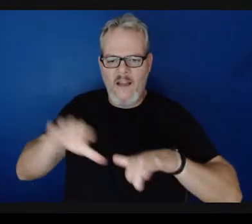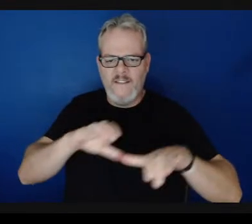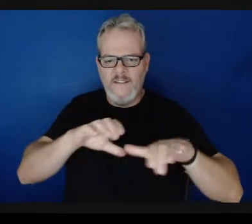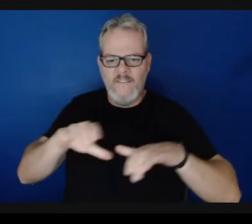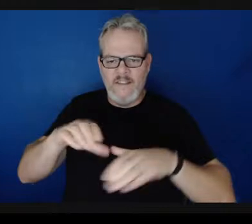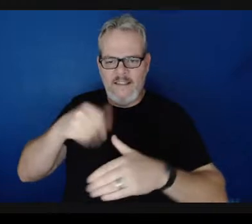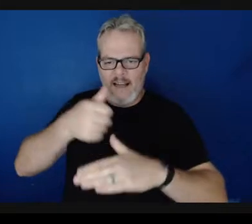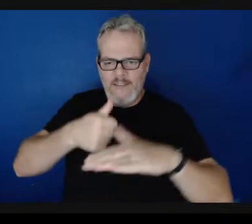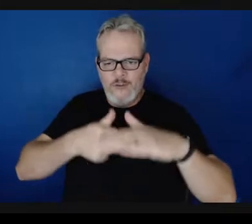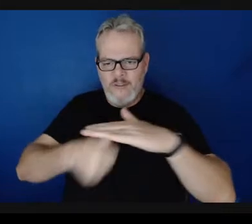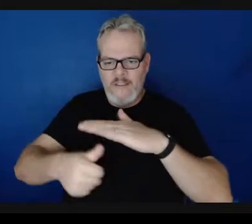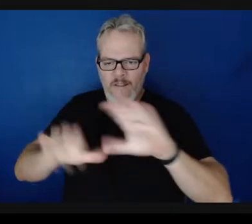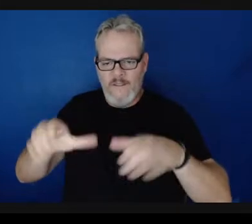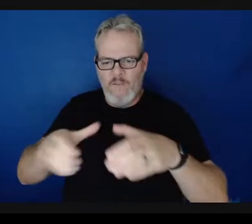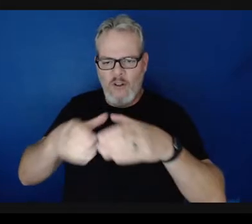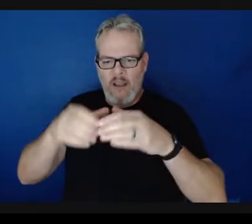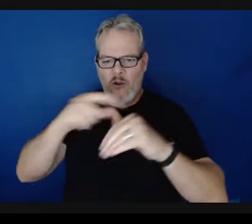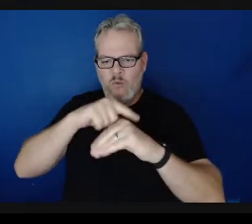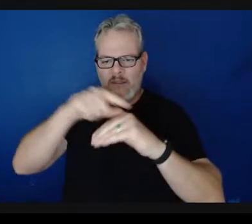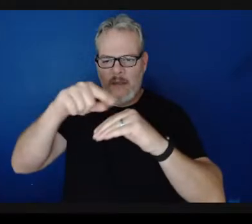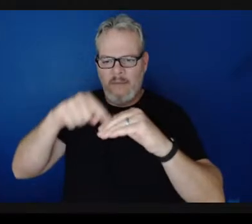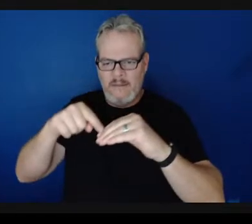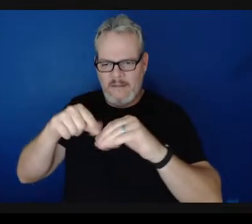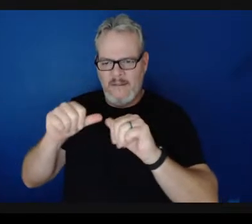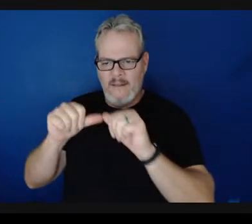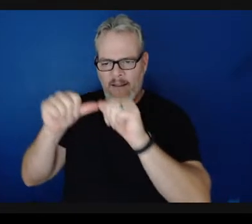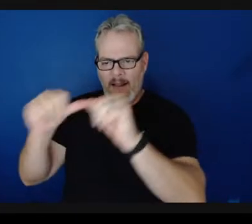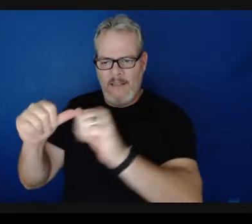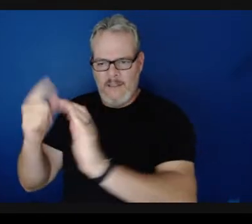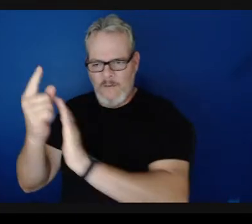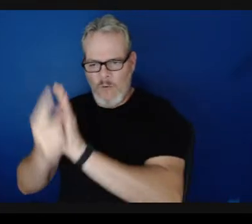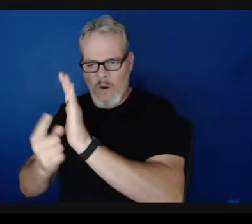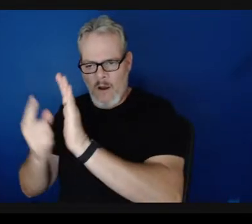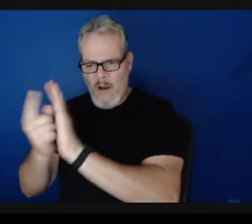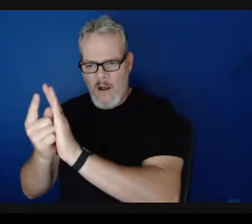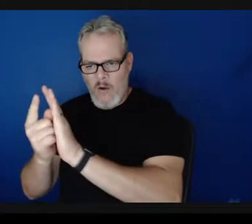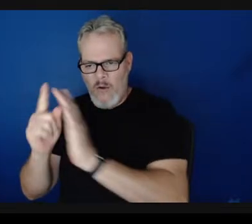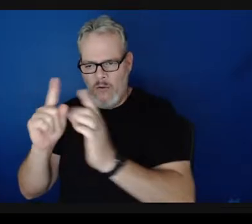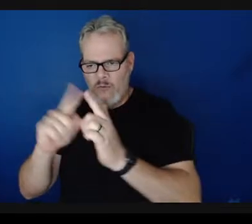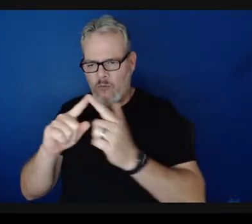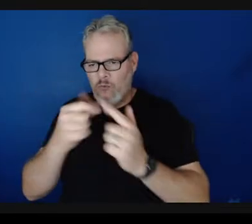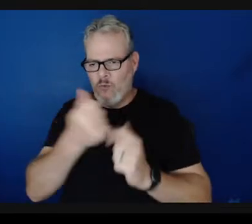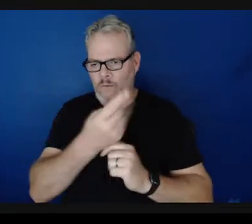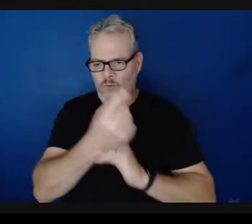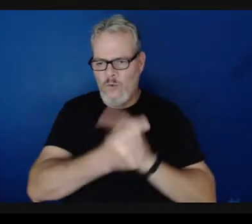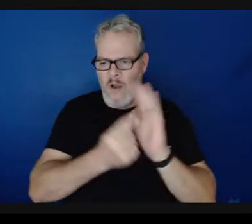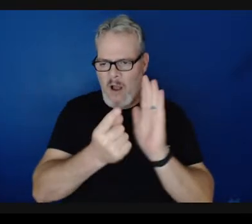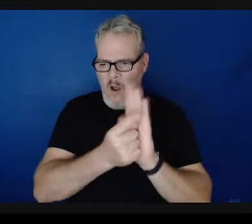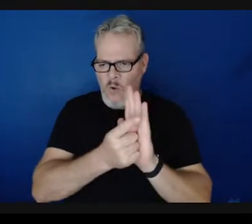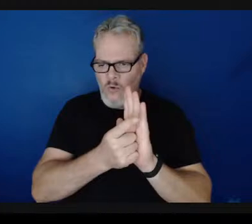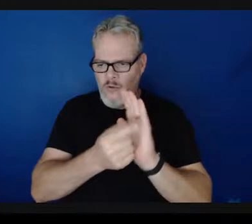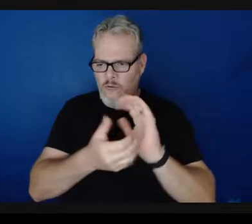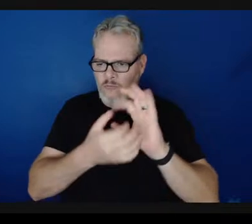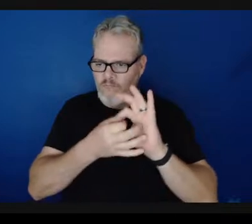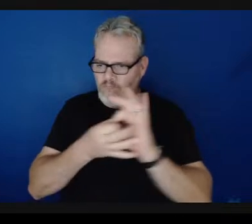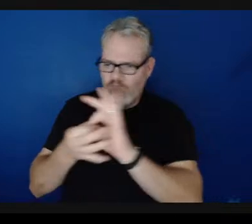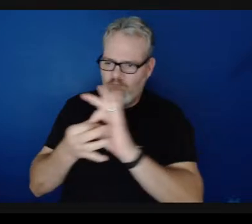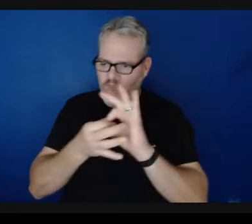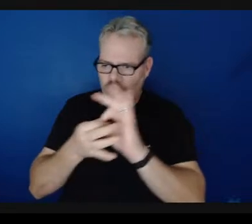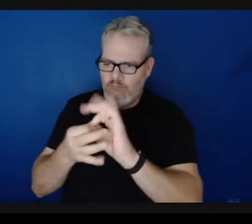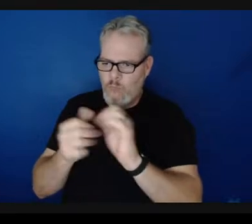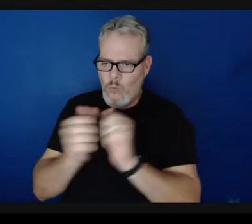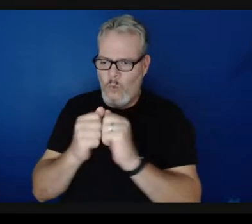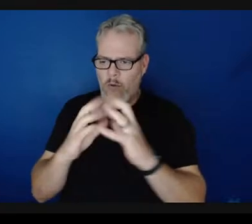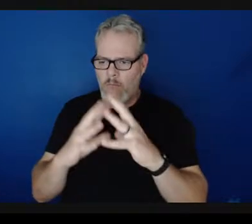lasting from an hour to a few hours, and often accompanied by minor inflation.